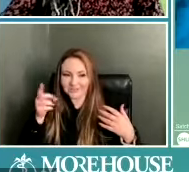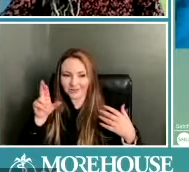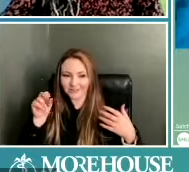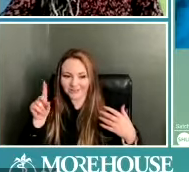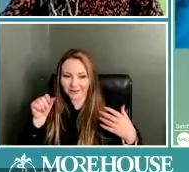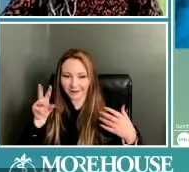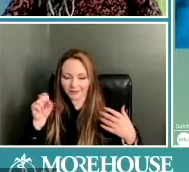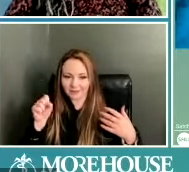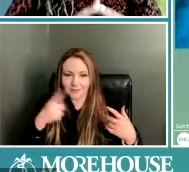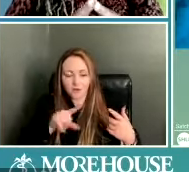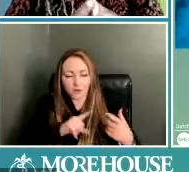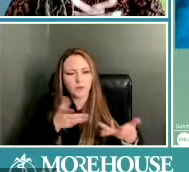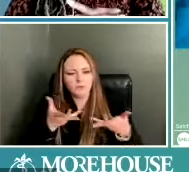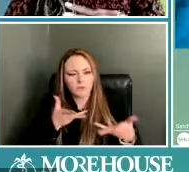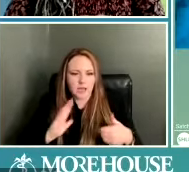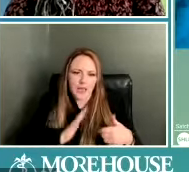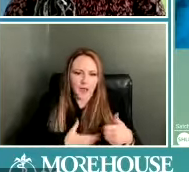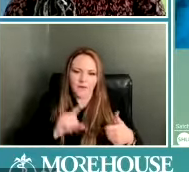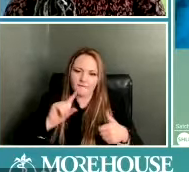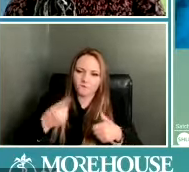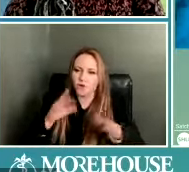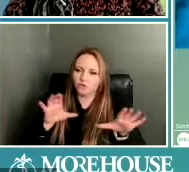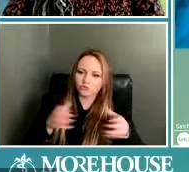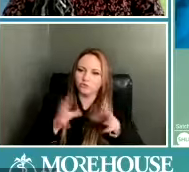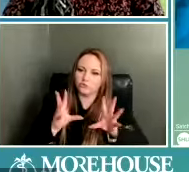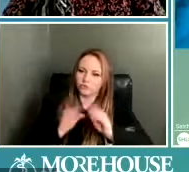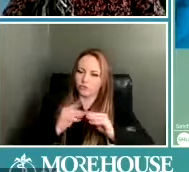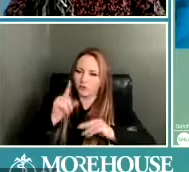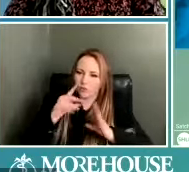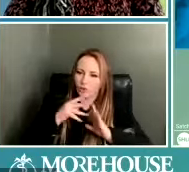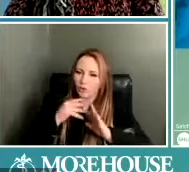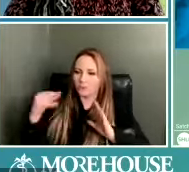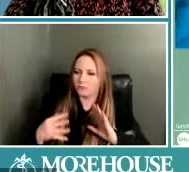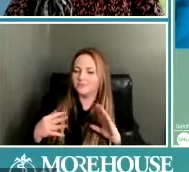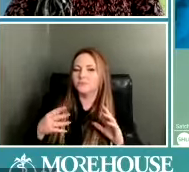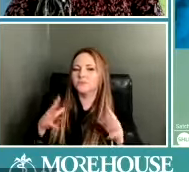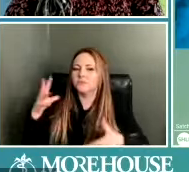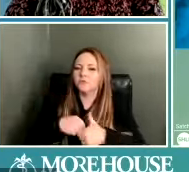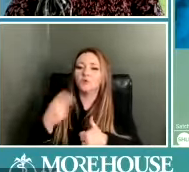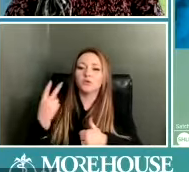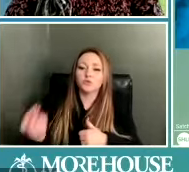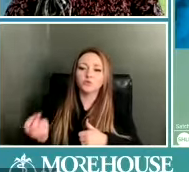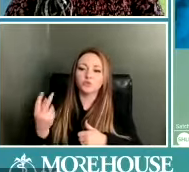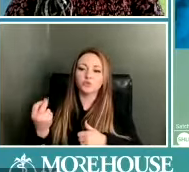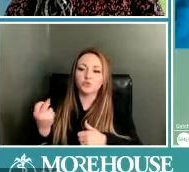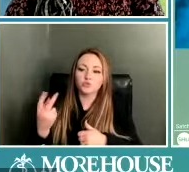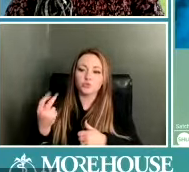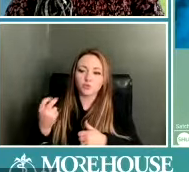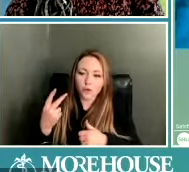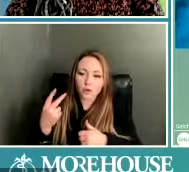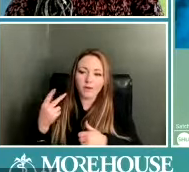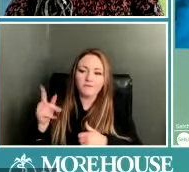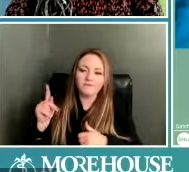engaging our very first cohort of learners consisting of 12 physicians from across the country in